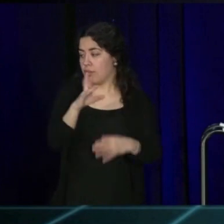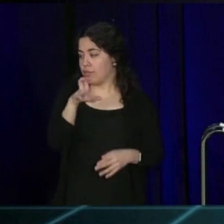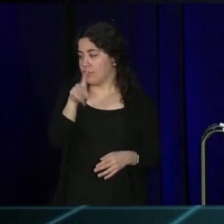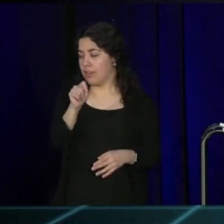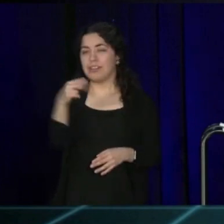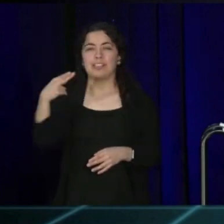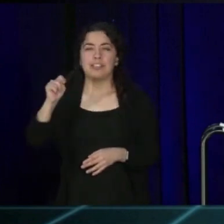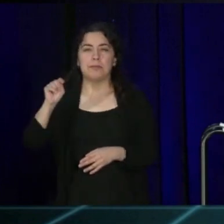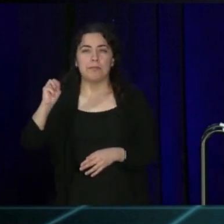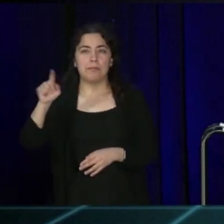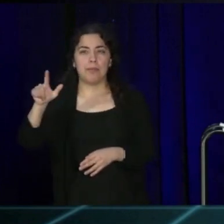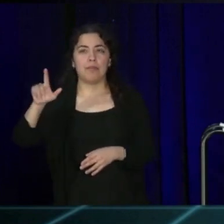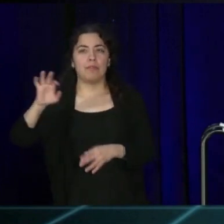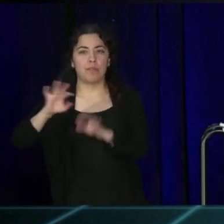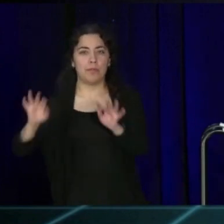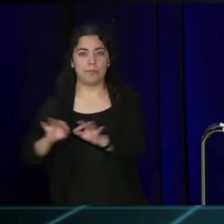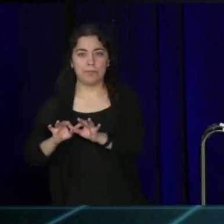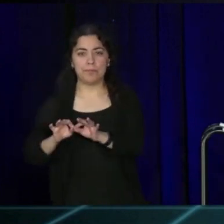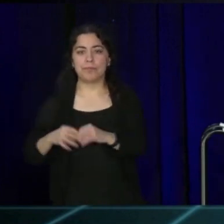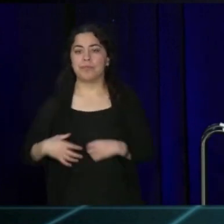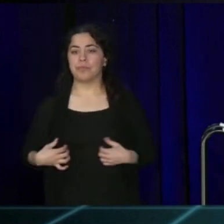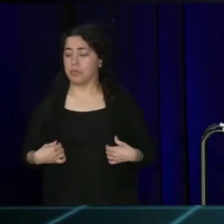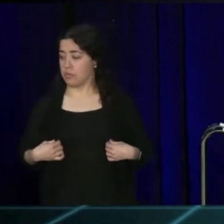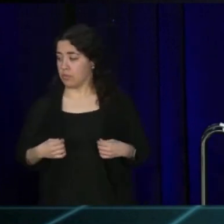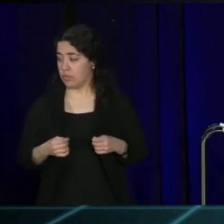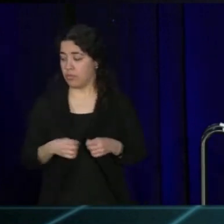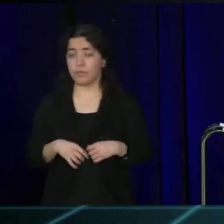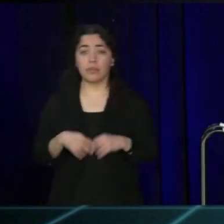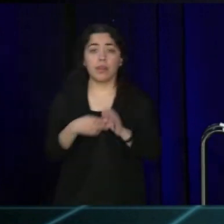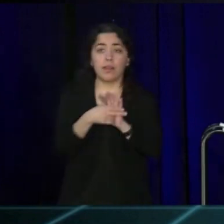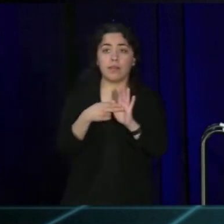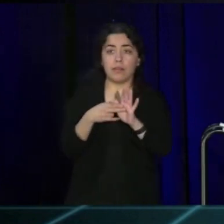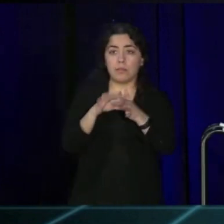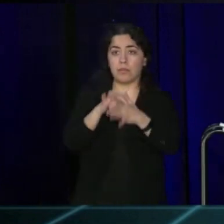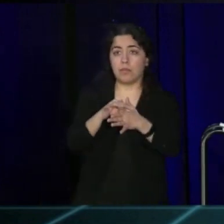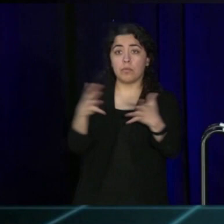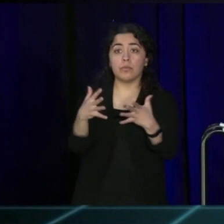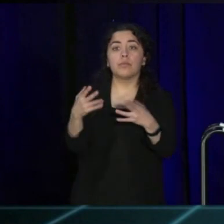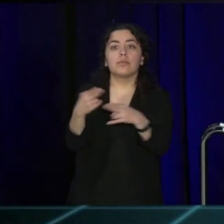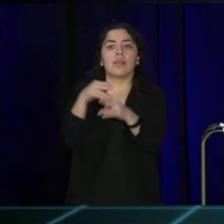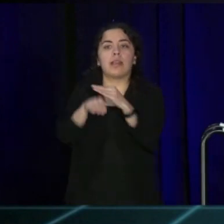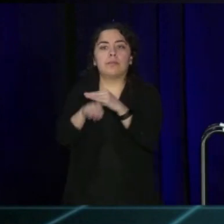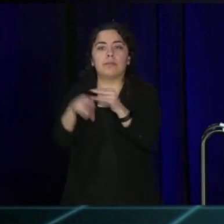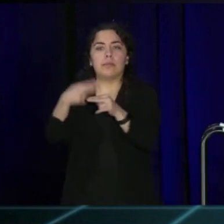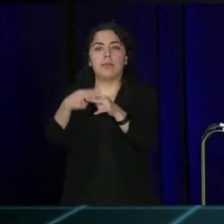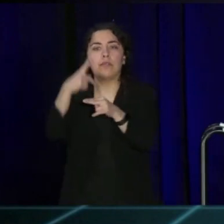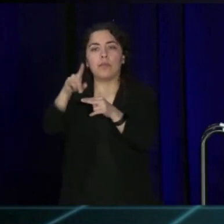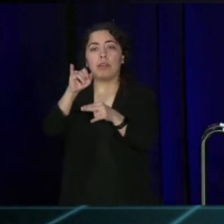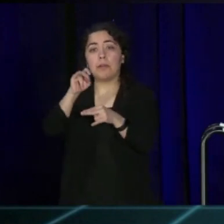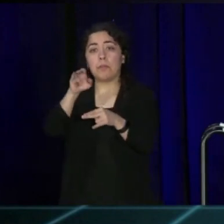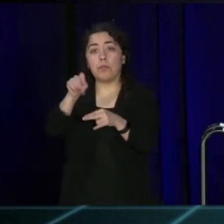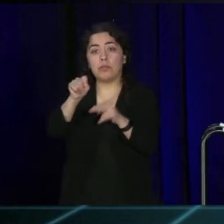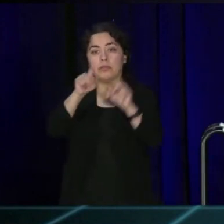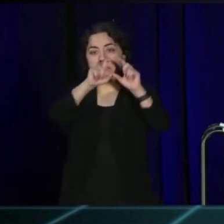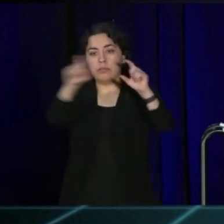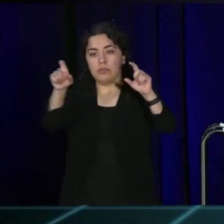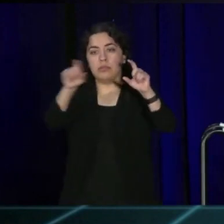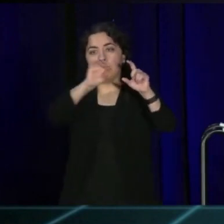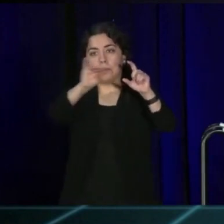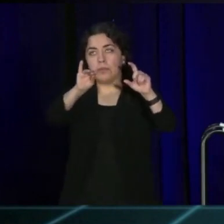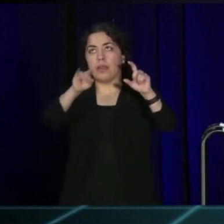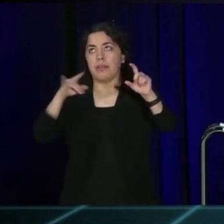HTML4. Now, contents of the label will be used as an accessible name for the input, and therefore will be used to announce the element on the